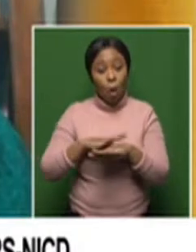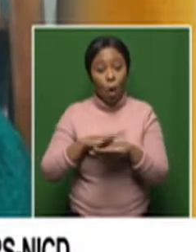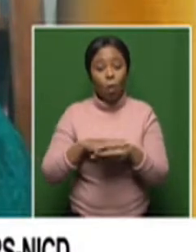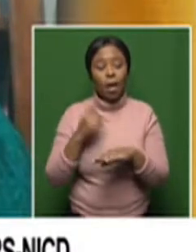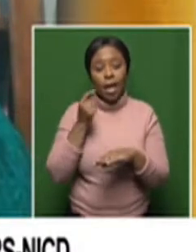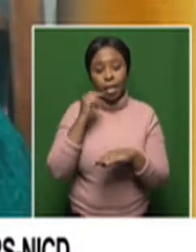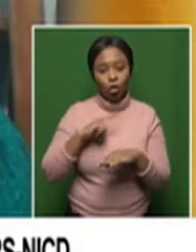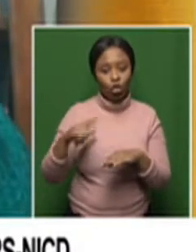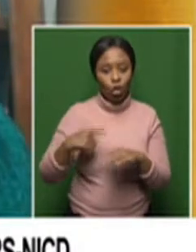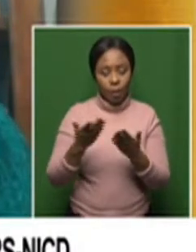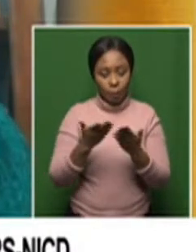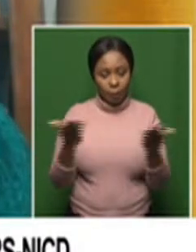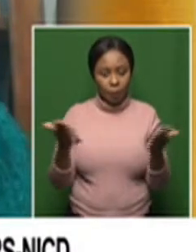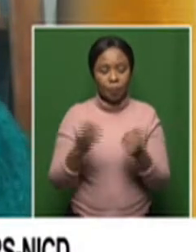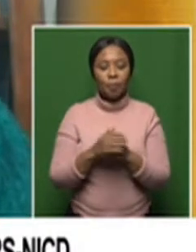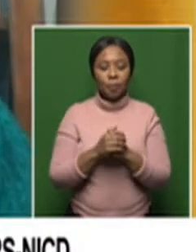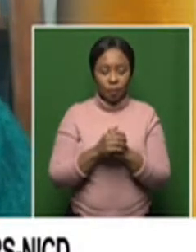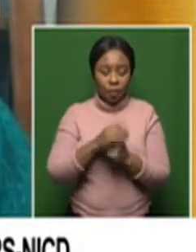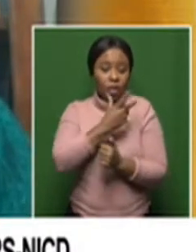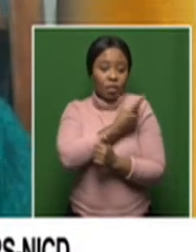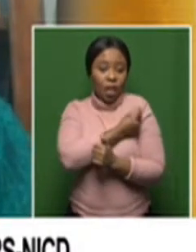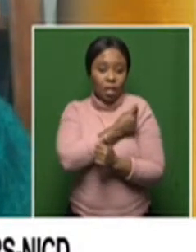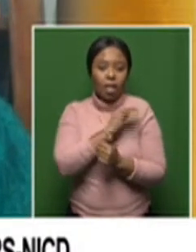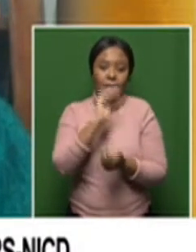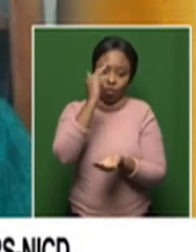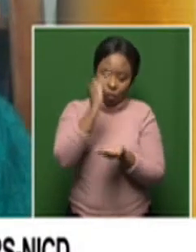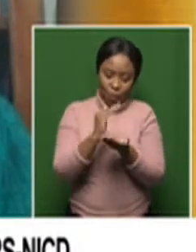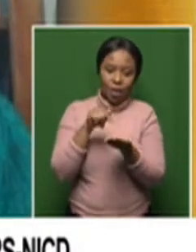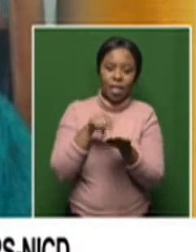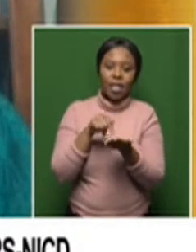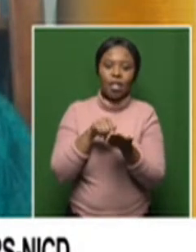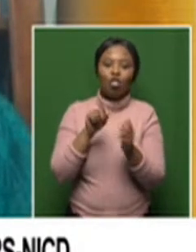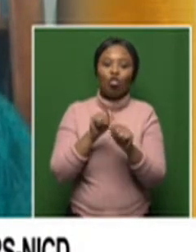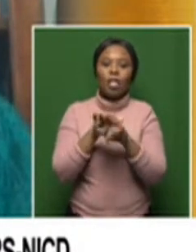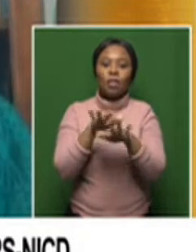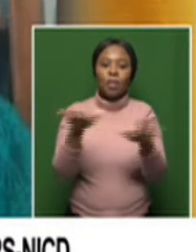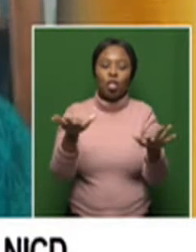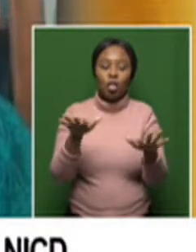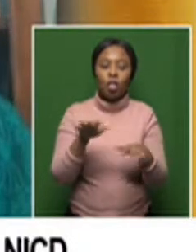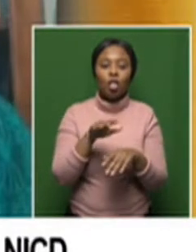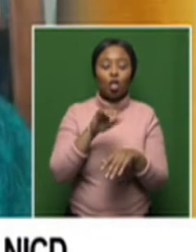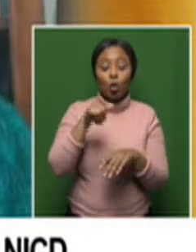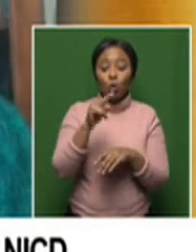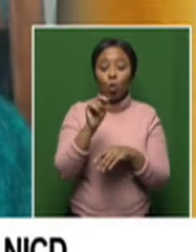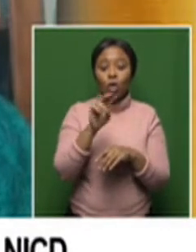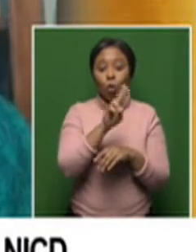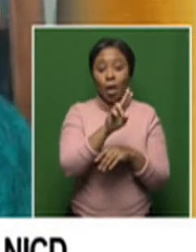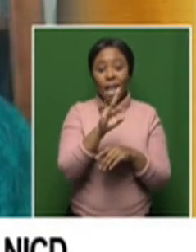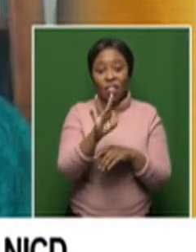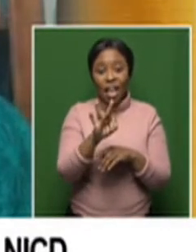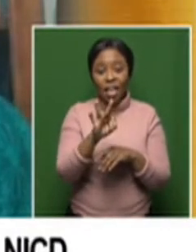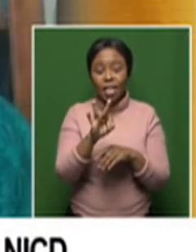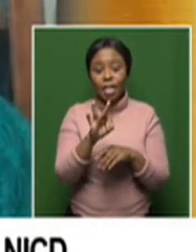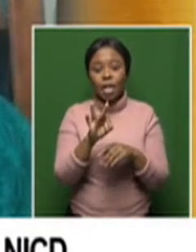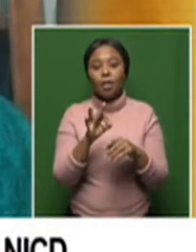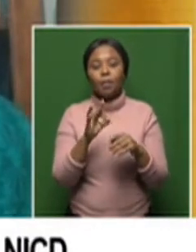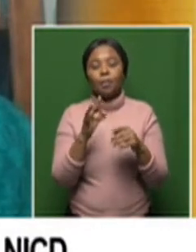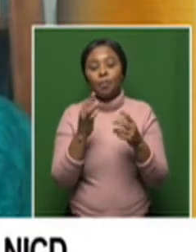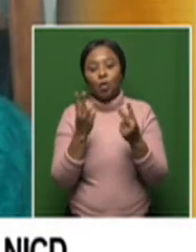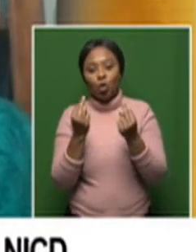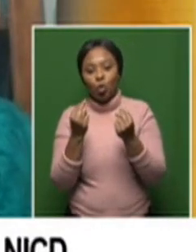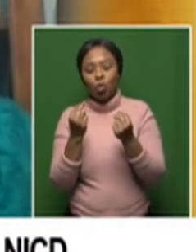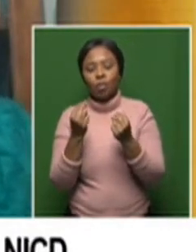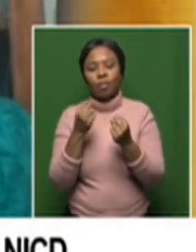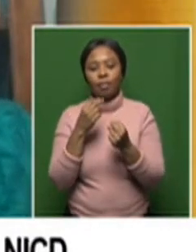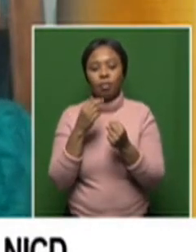has emerged that the vaccination reduces transmission. On 23rd June 2021, the New England Journal of